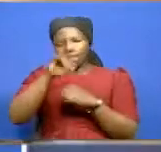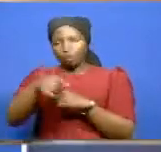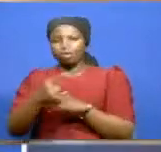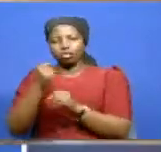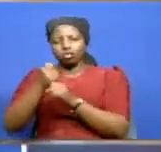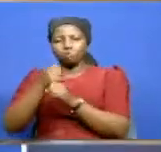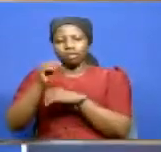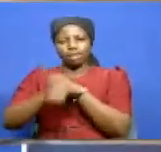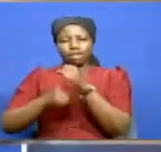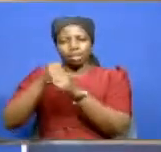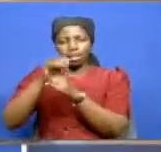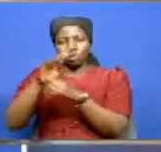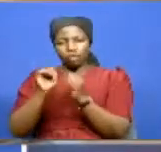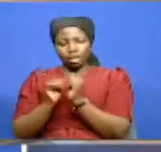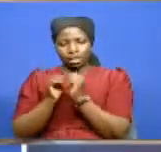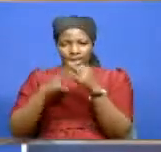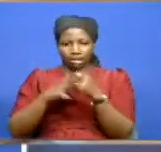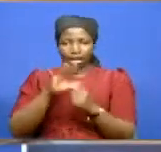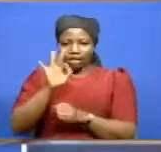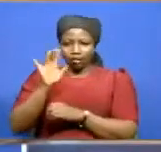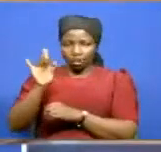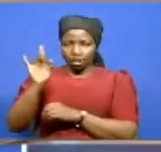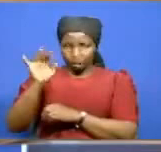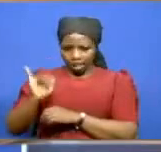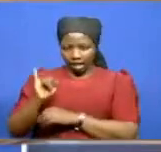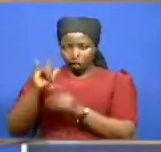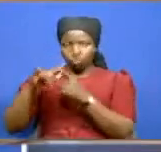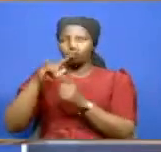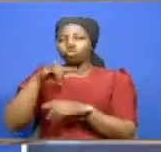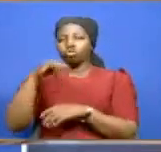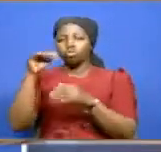2018. FDI to Uganda contributed